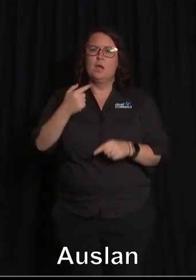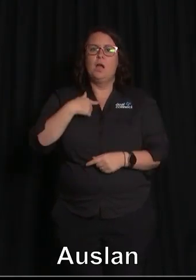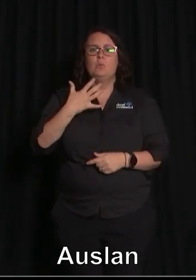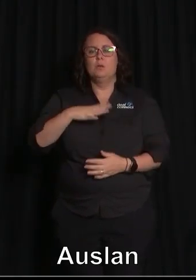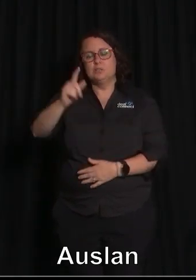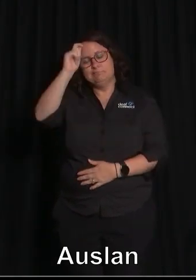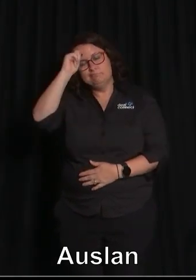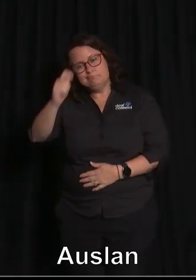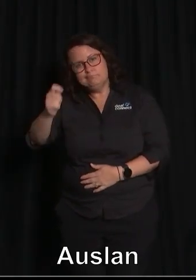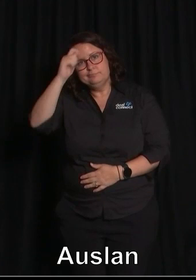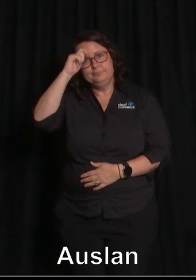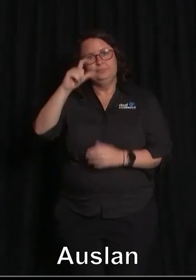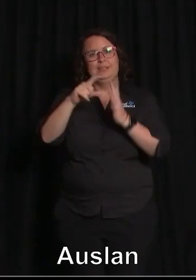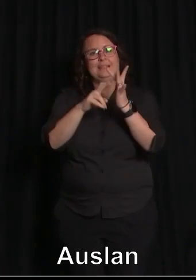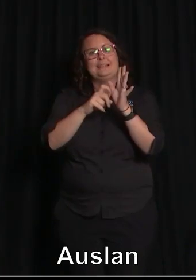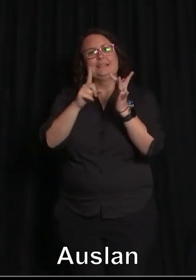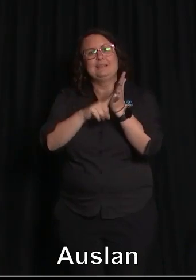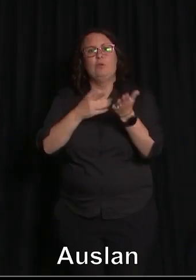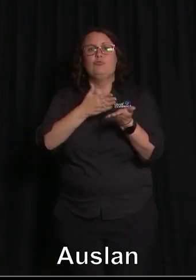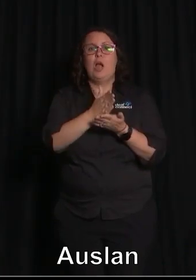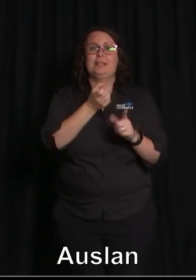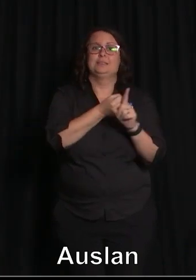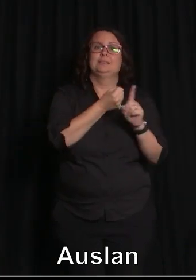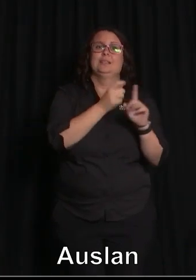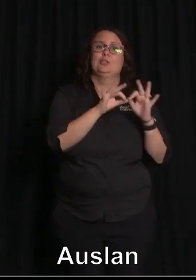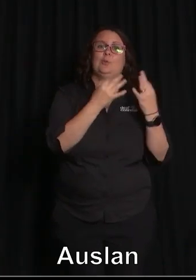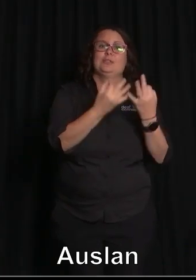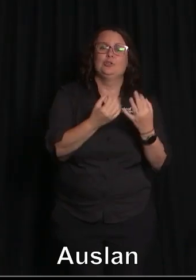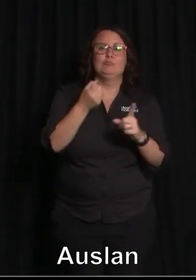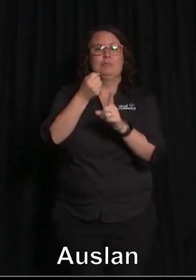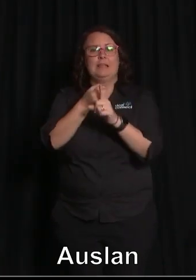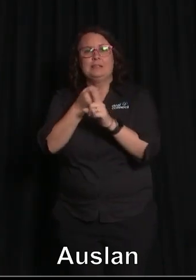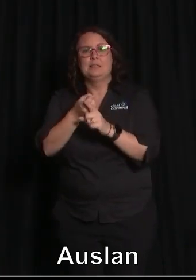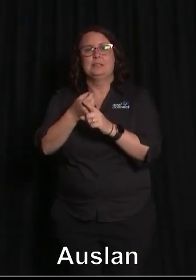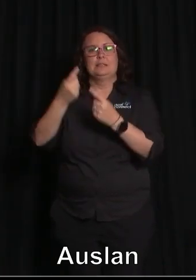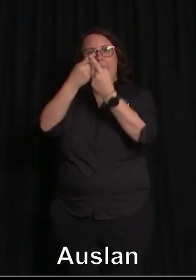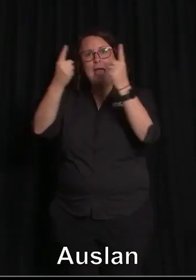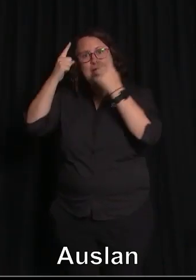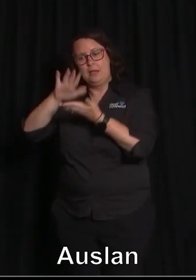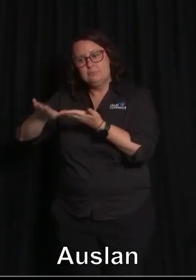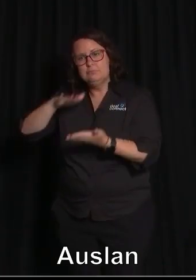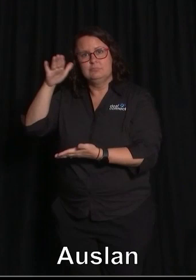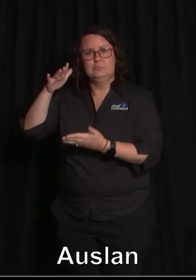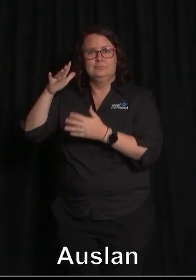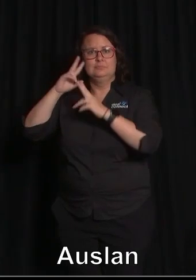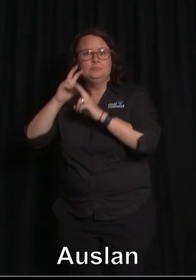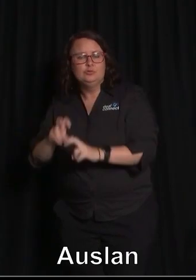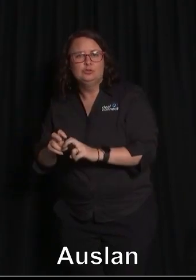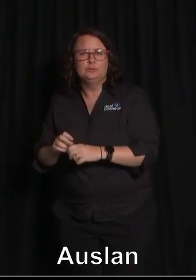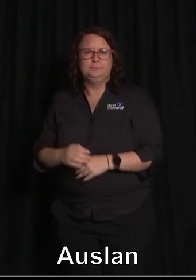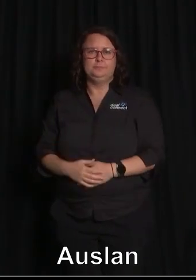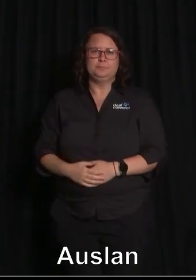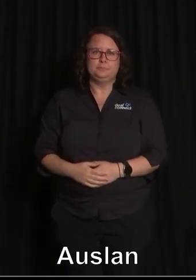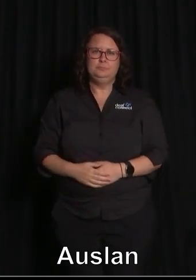society organizations, activists and advocates, equally, and scholars, in how you are a